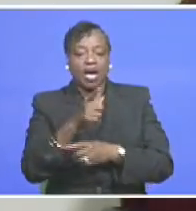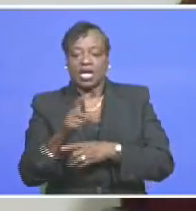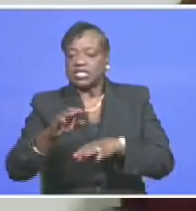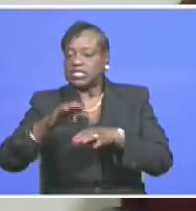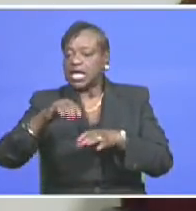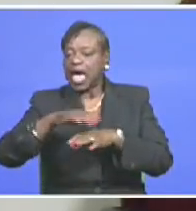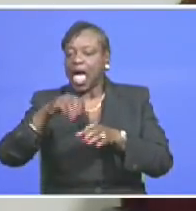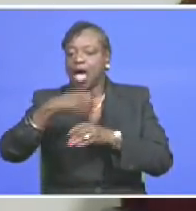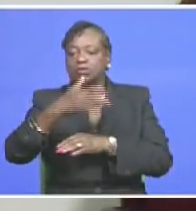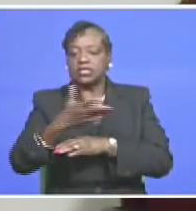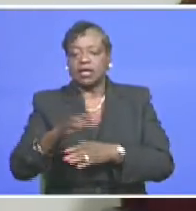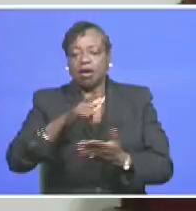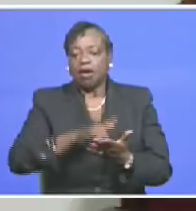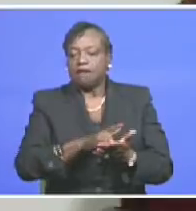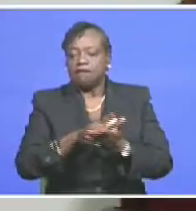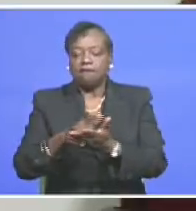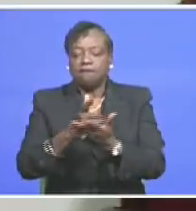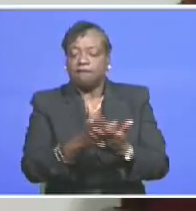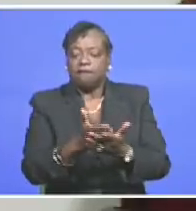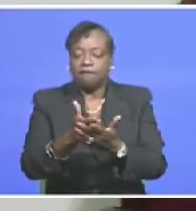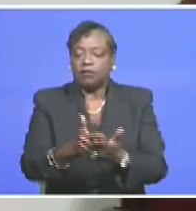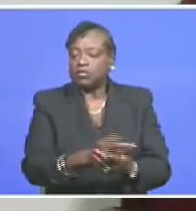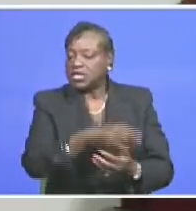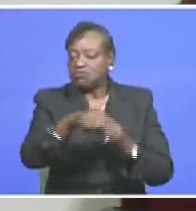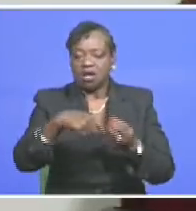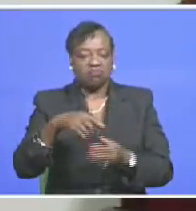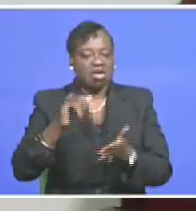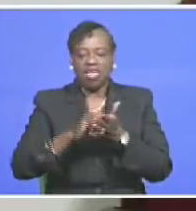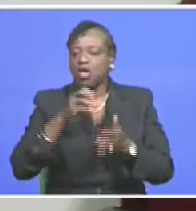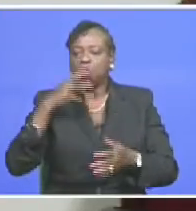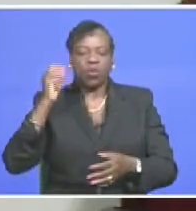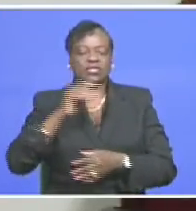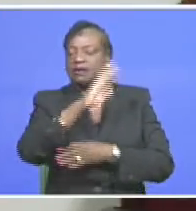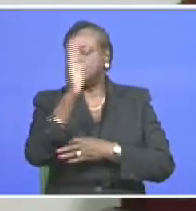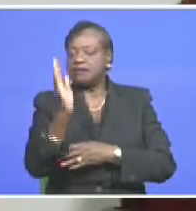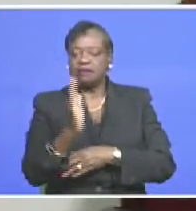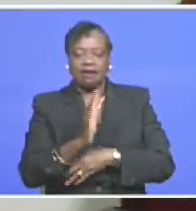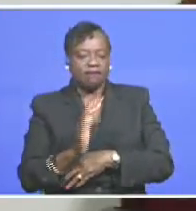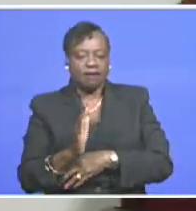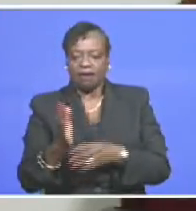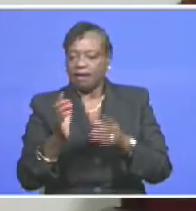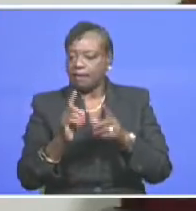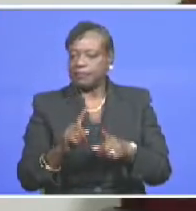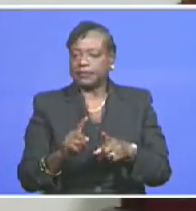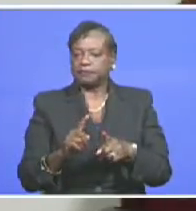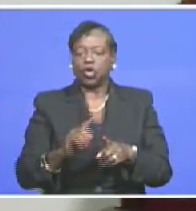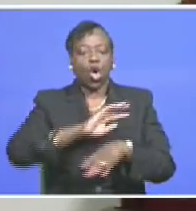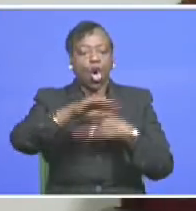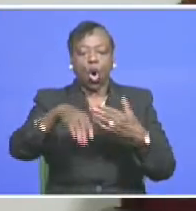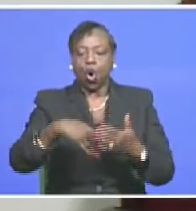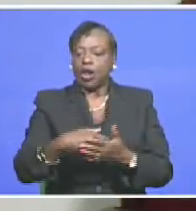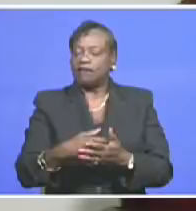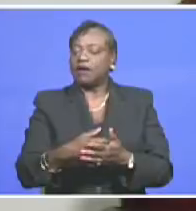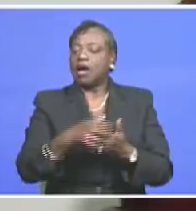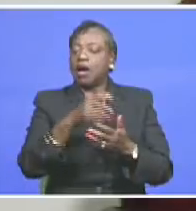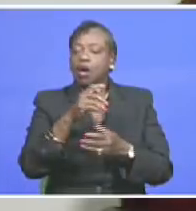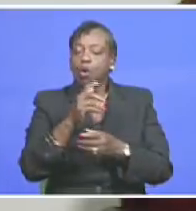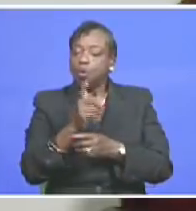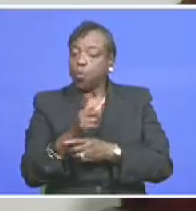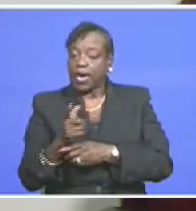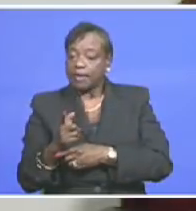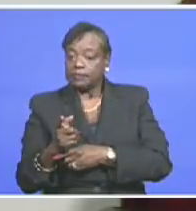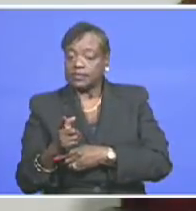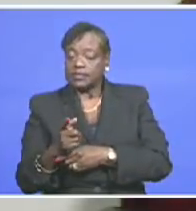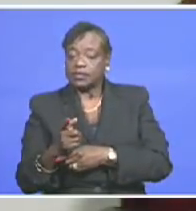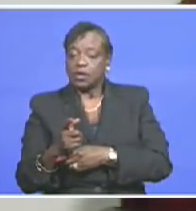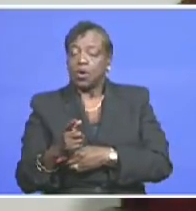and which was never the case. All of our weapons are accounted for. The invoices or the